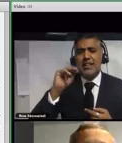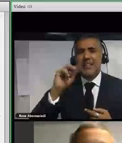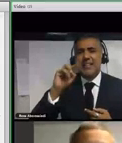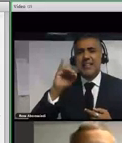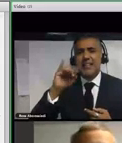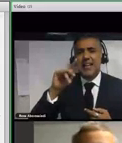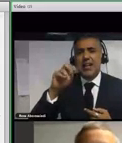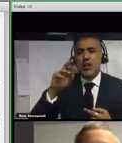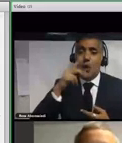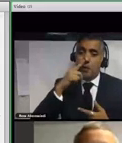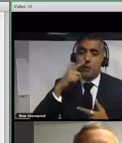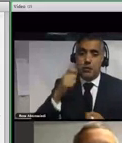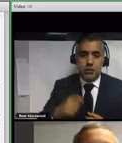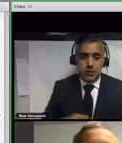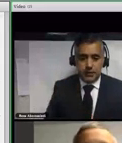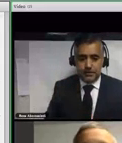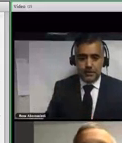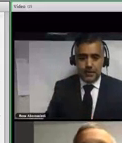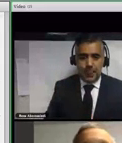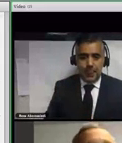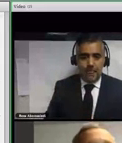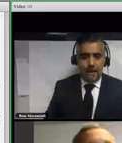of interest.